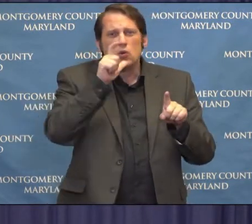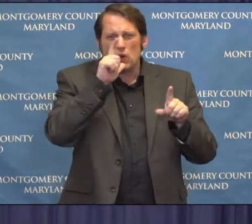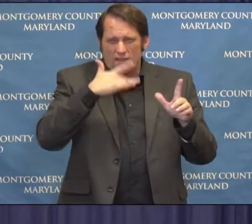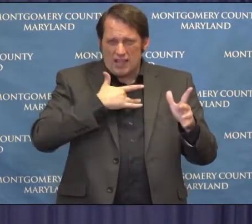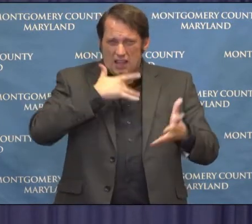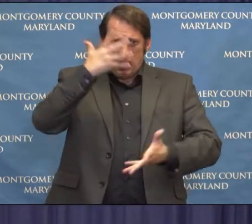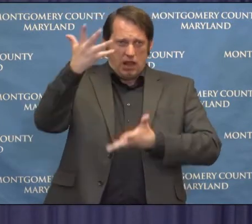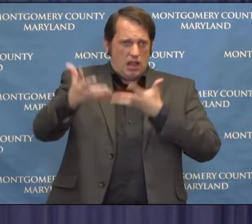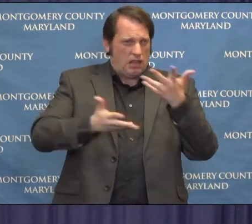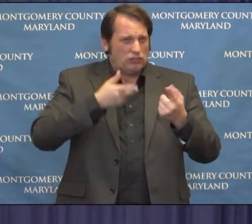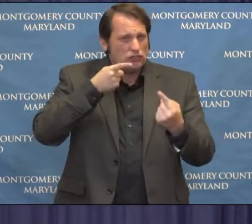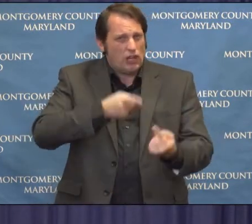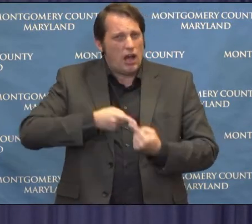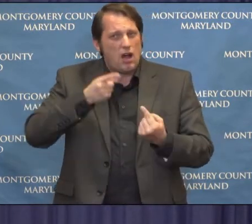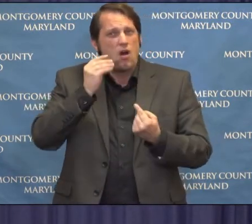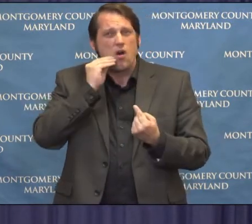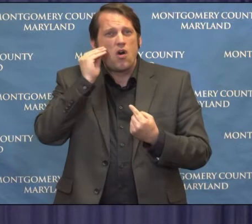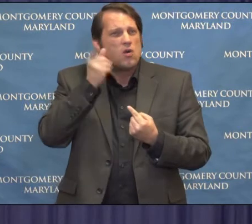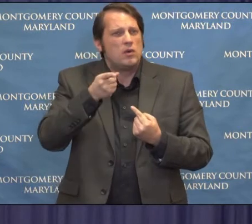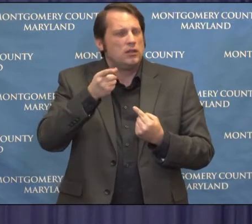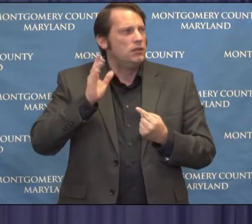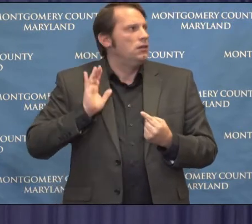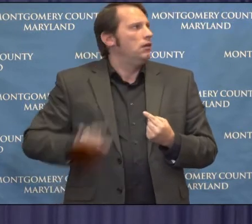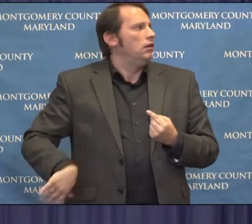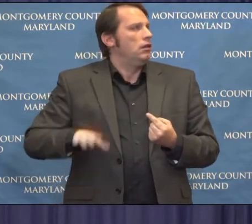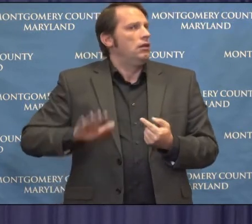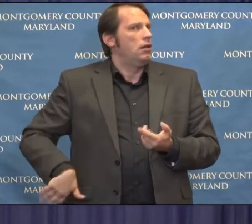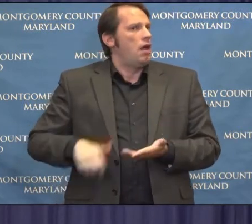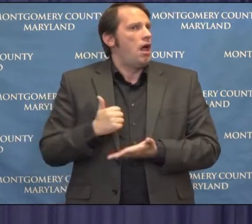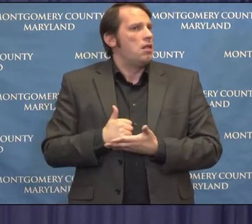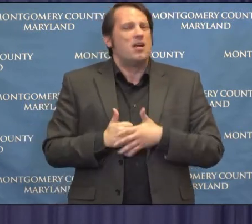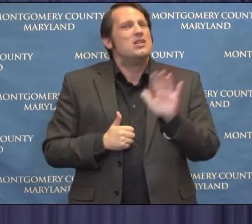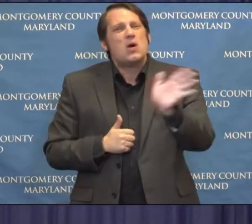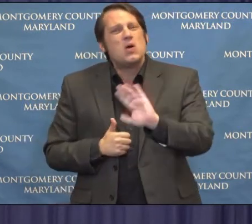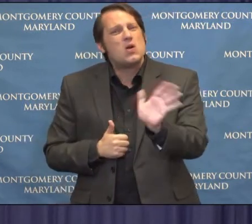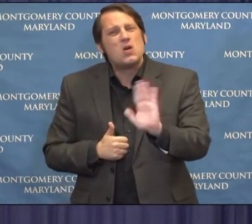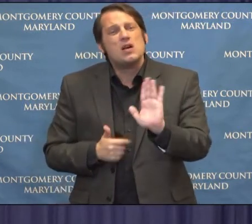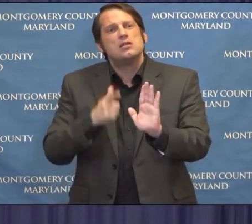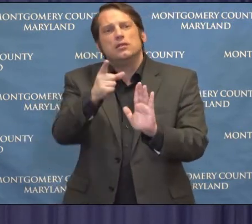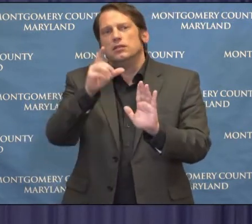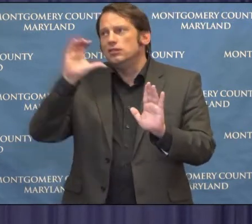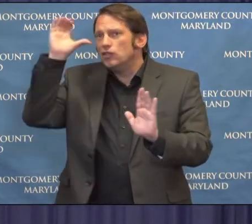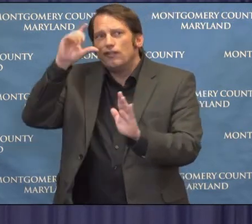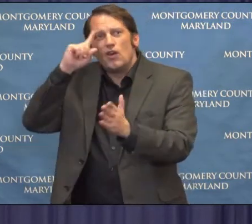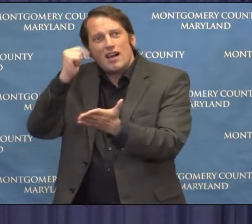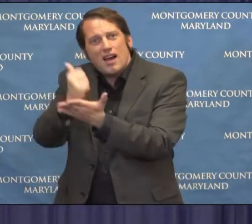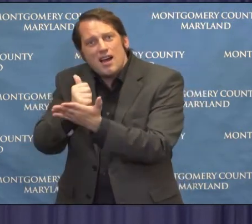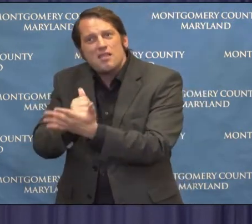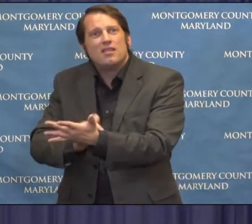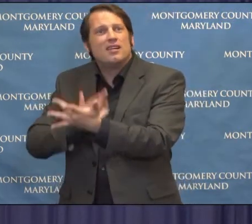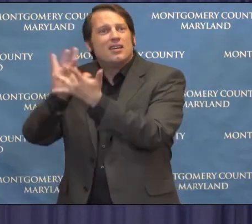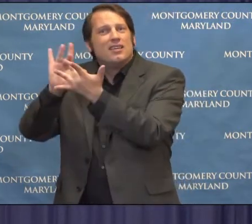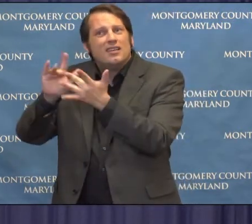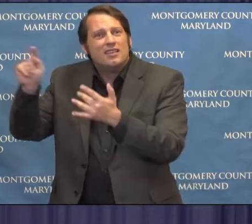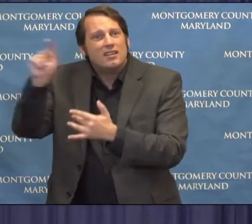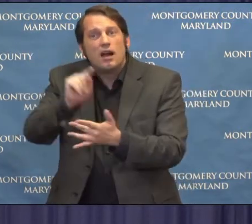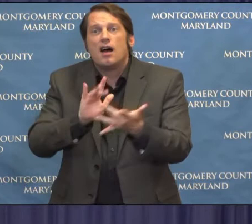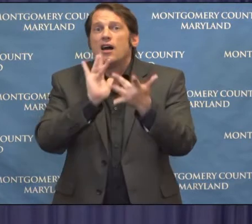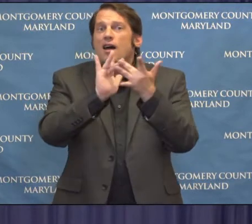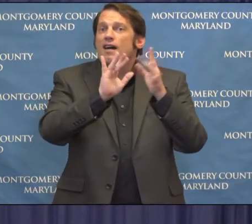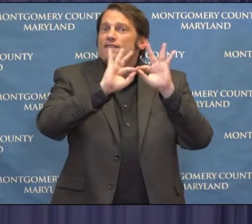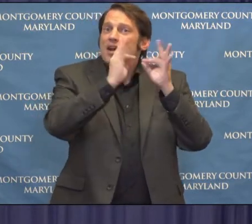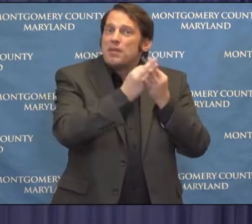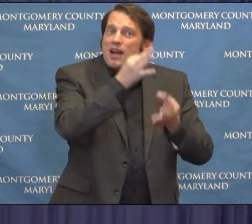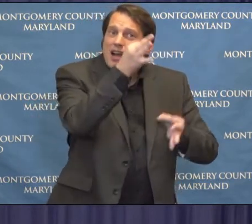out to the resources that are available, either through the Family Justice Center, which does a lot of outsourcing as it relates